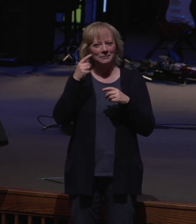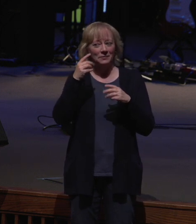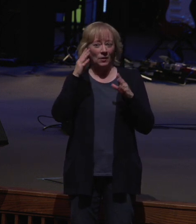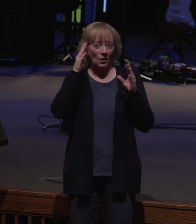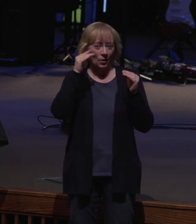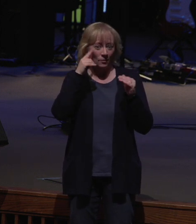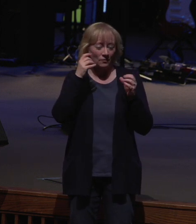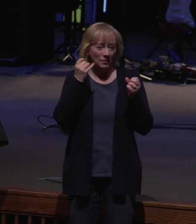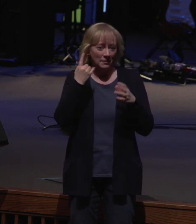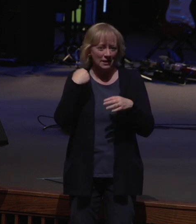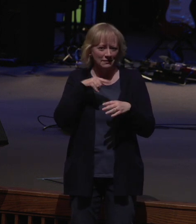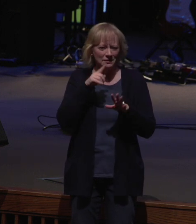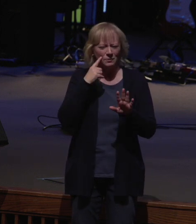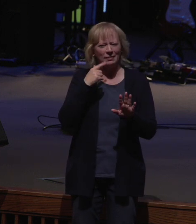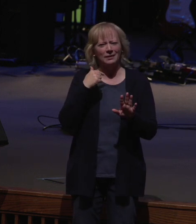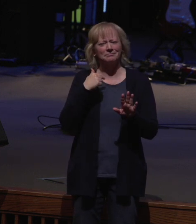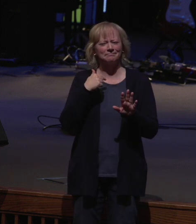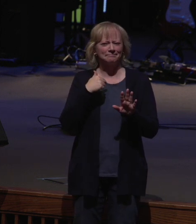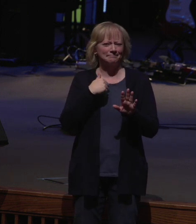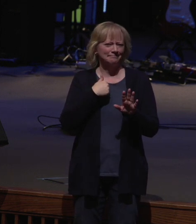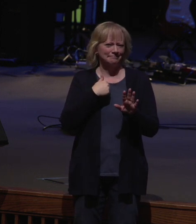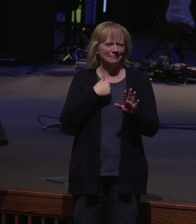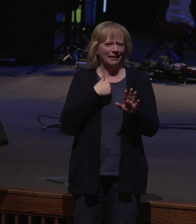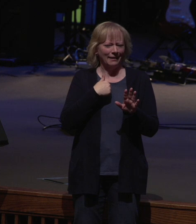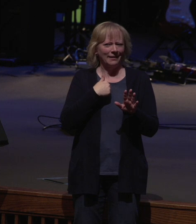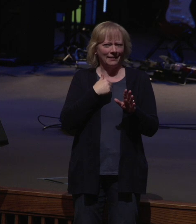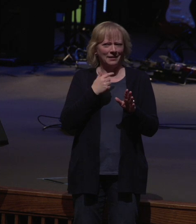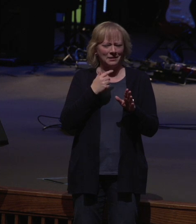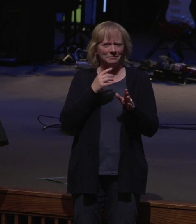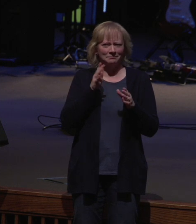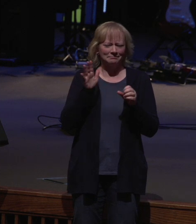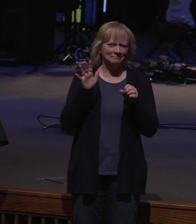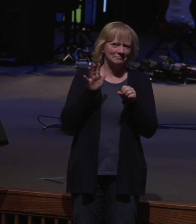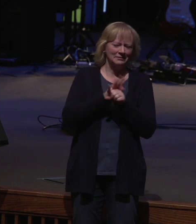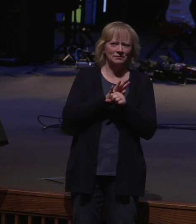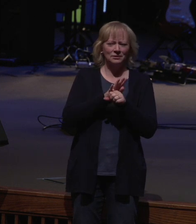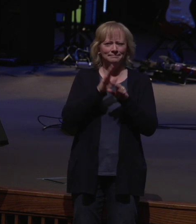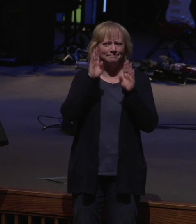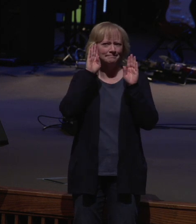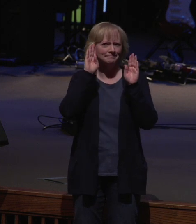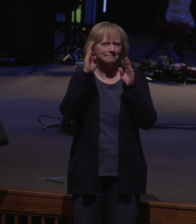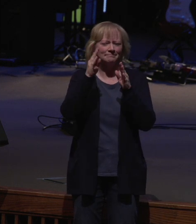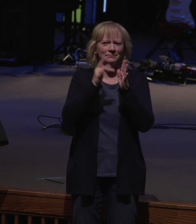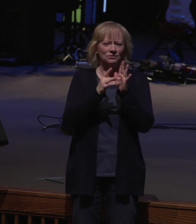okay, great week to come. I'm all in on Jesus. No problem.